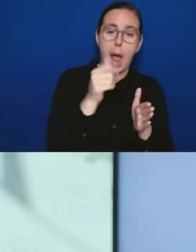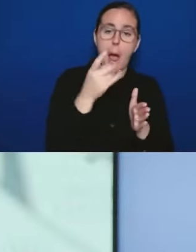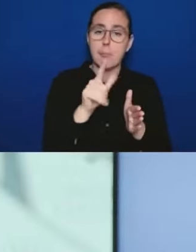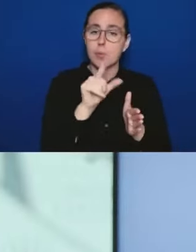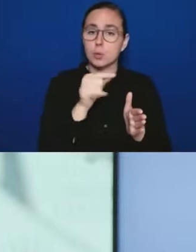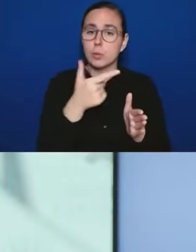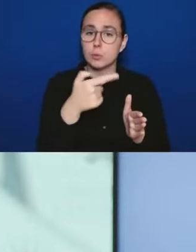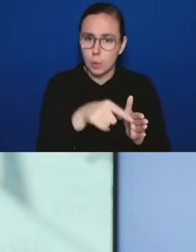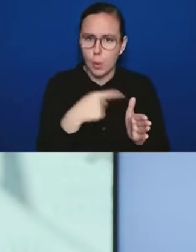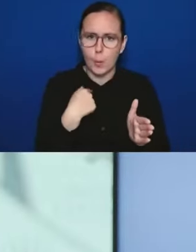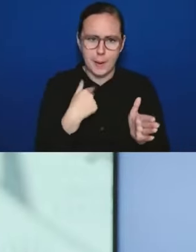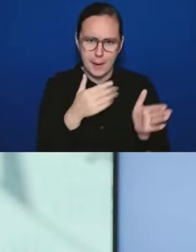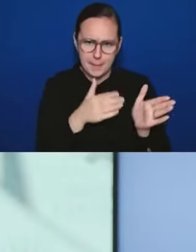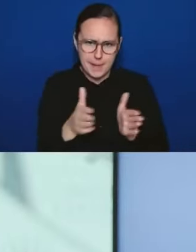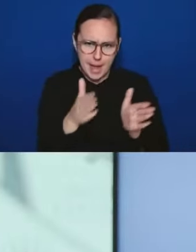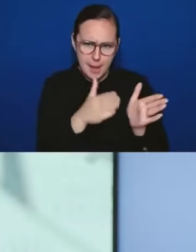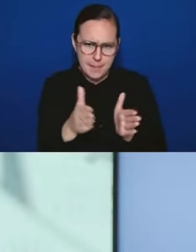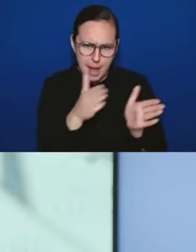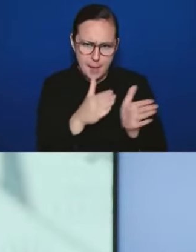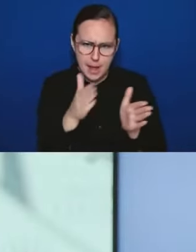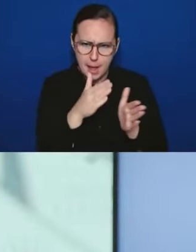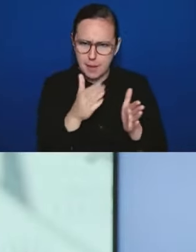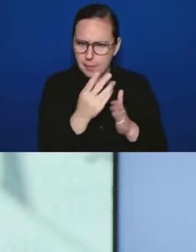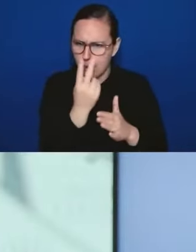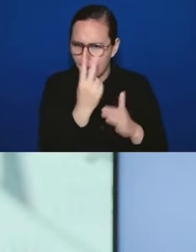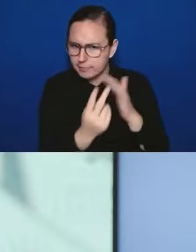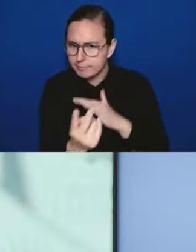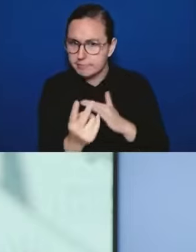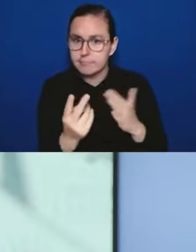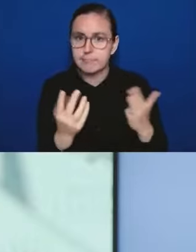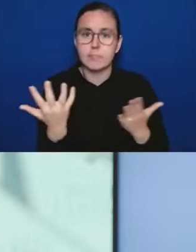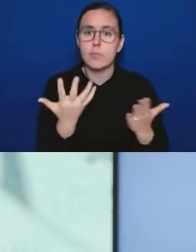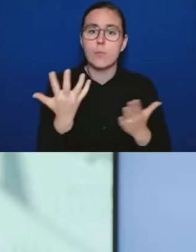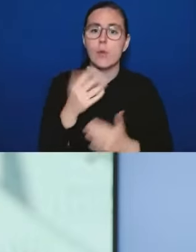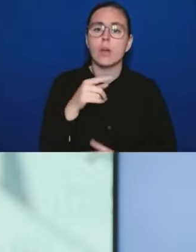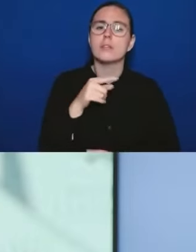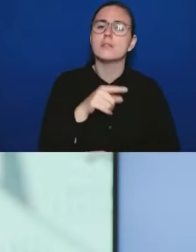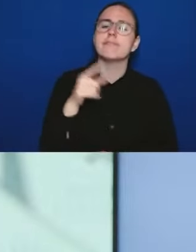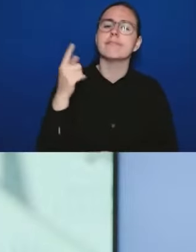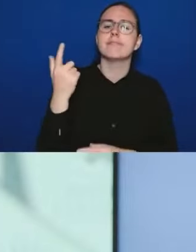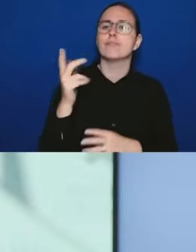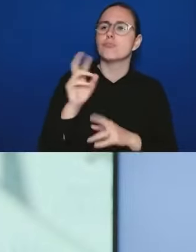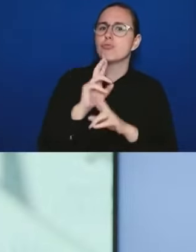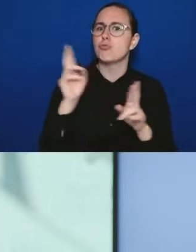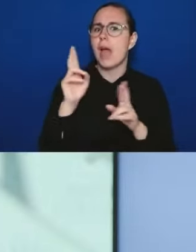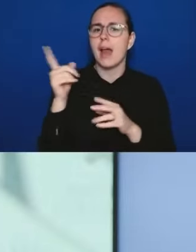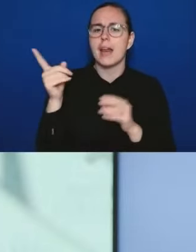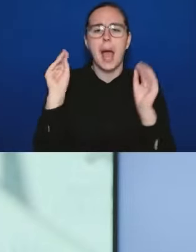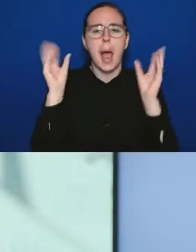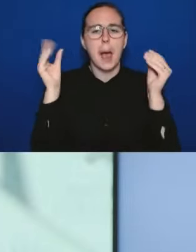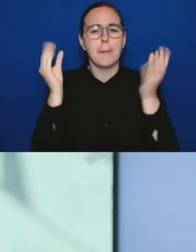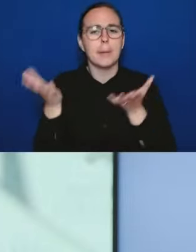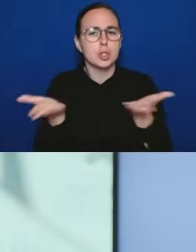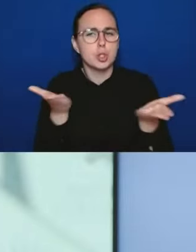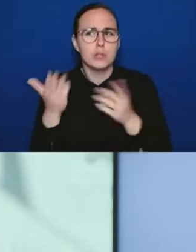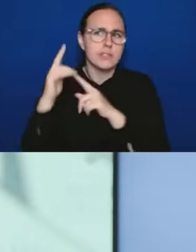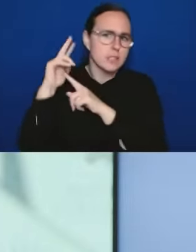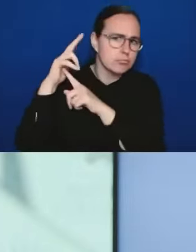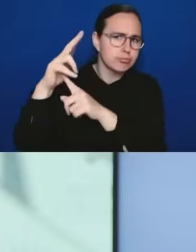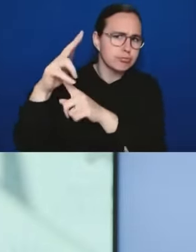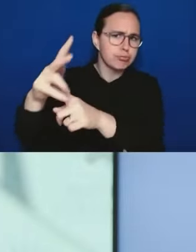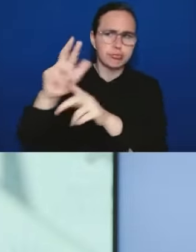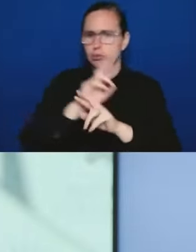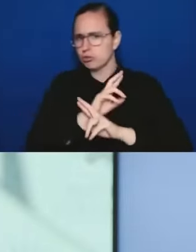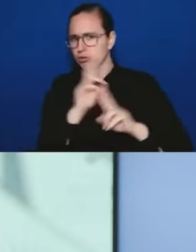2021 to extend air ambulance service around the province. And of course, we were tested in the fall of 2021 with